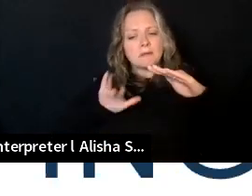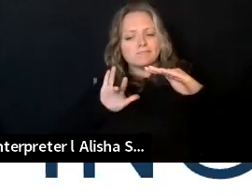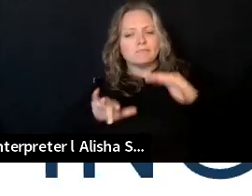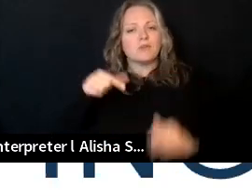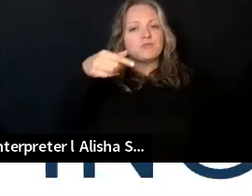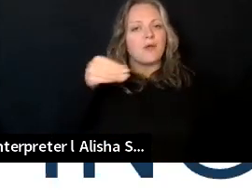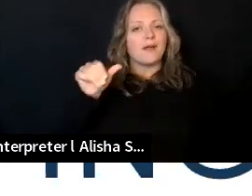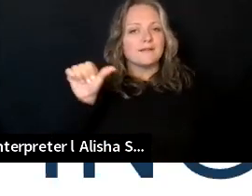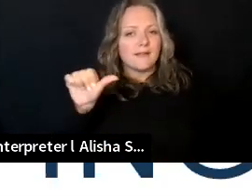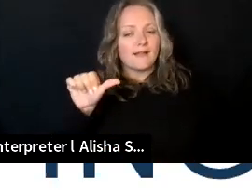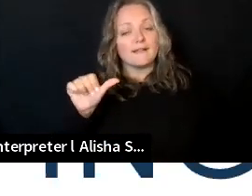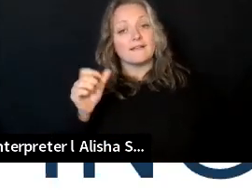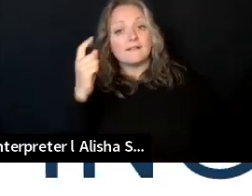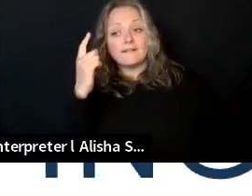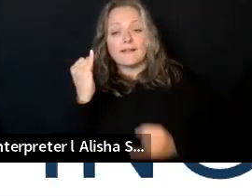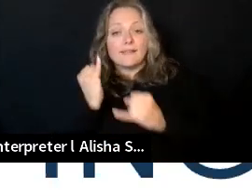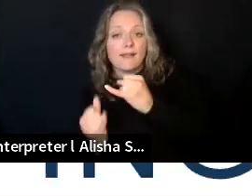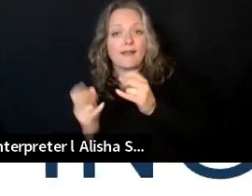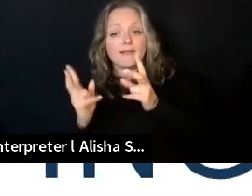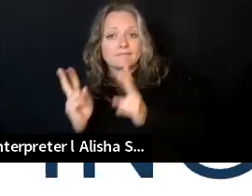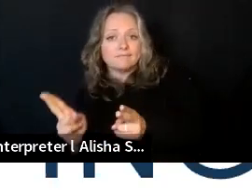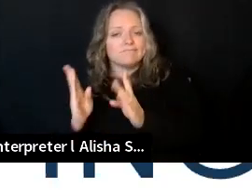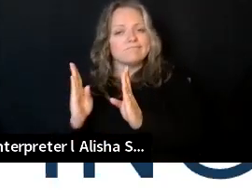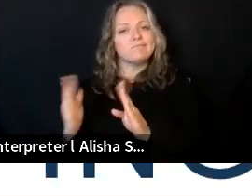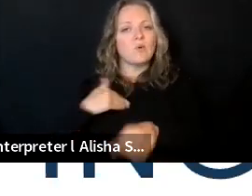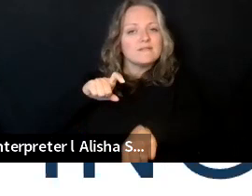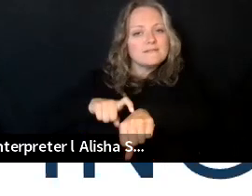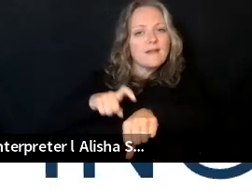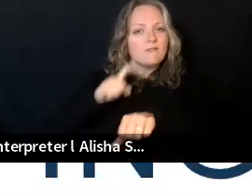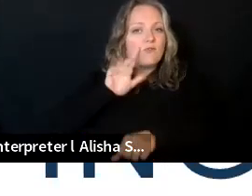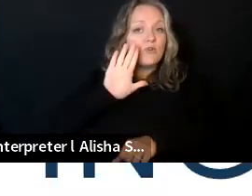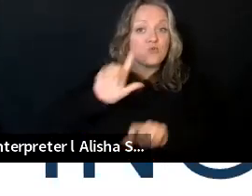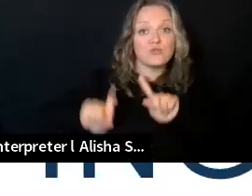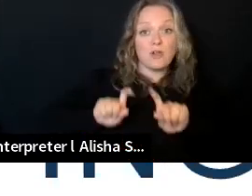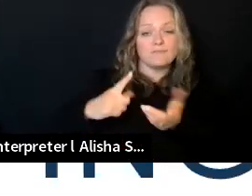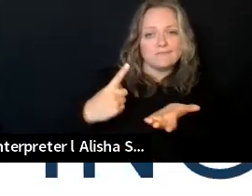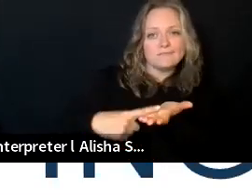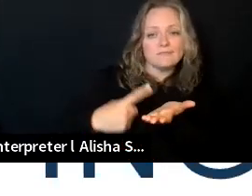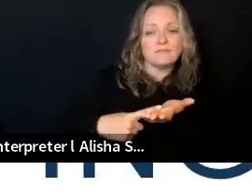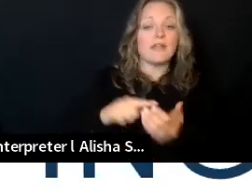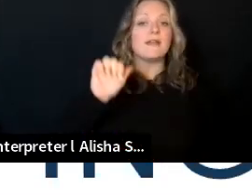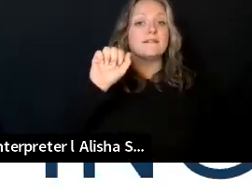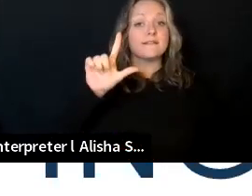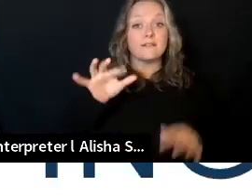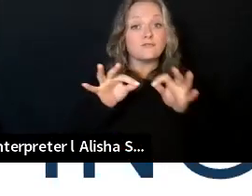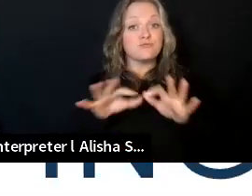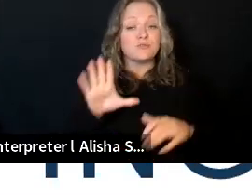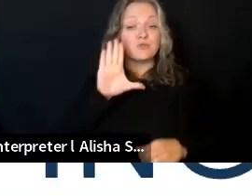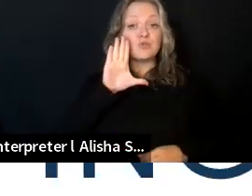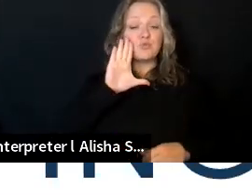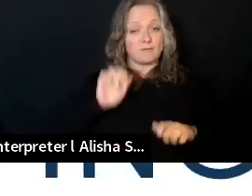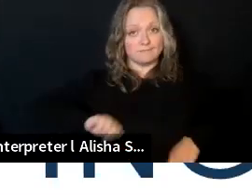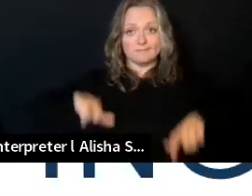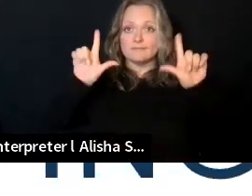We will have time for Q&A at the end of the session. American Sign Language interpreters will be on screen throughout